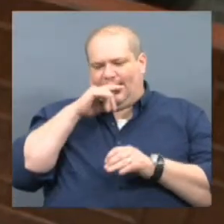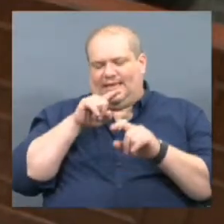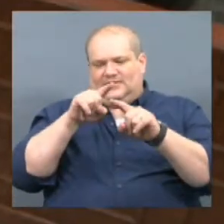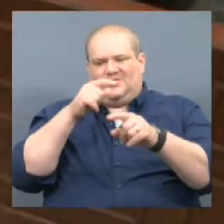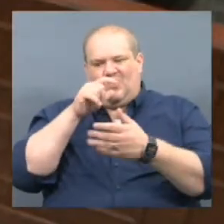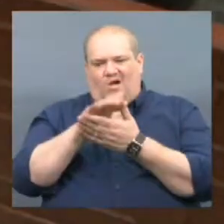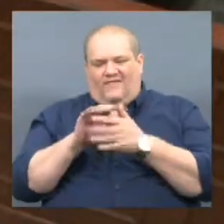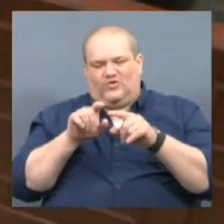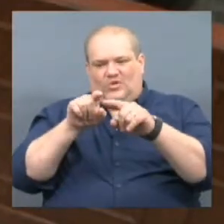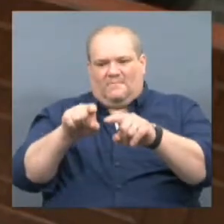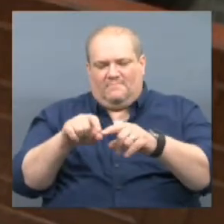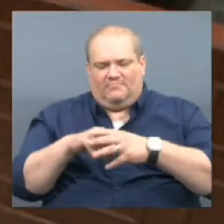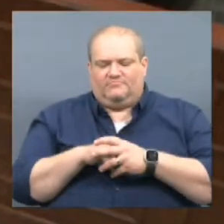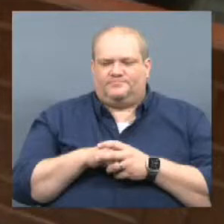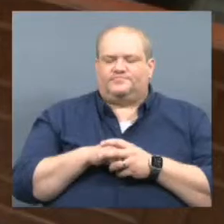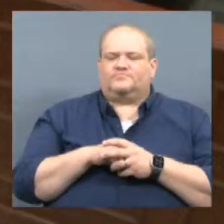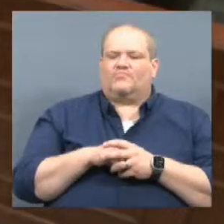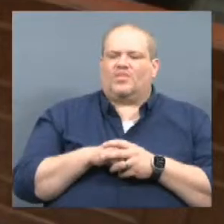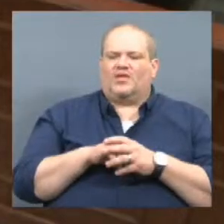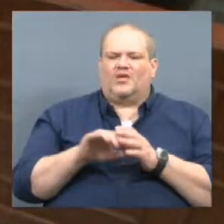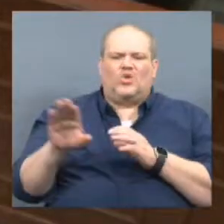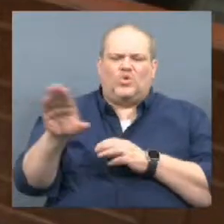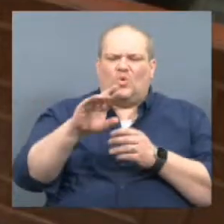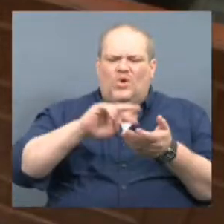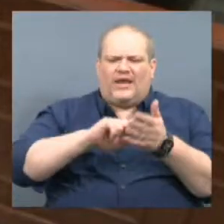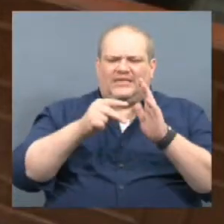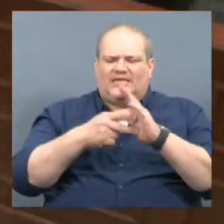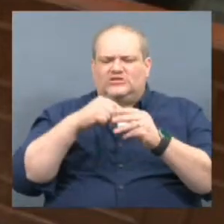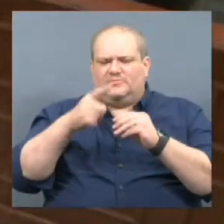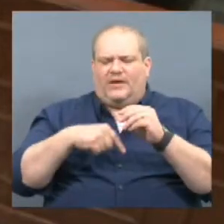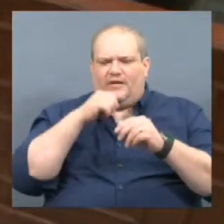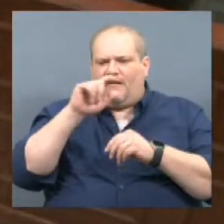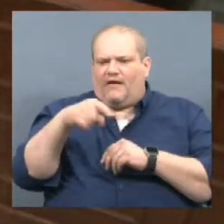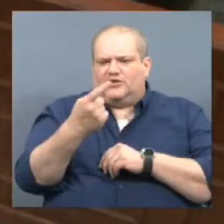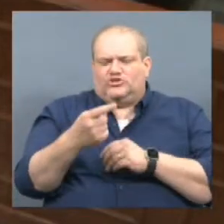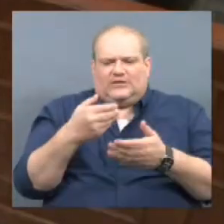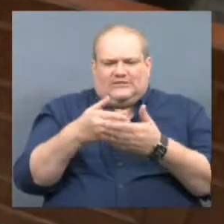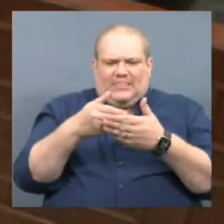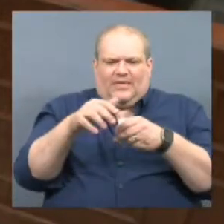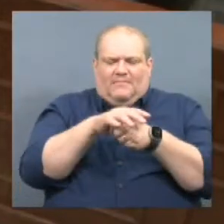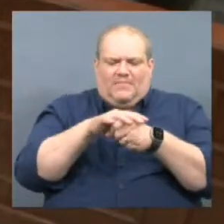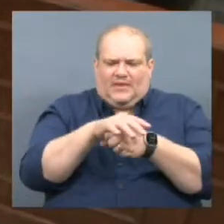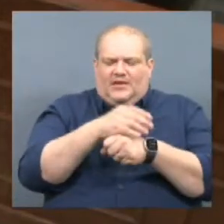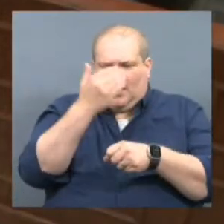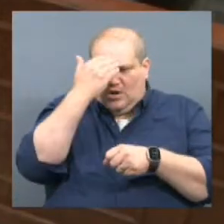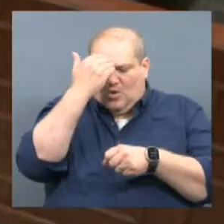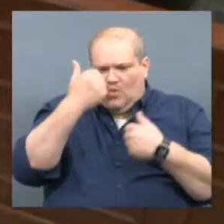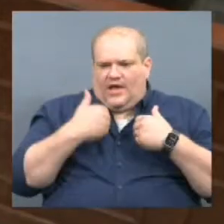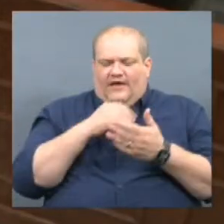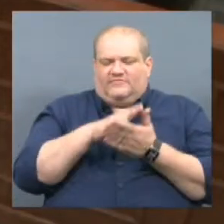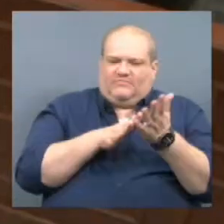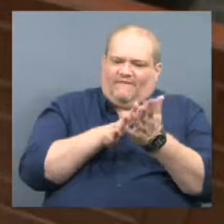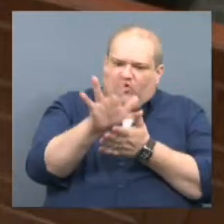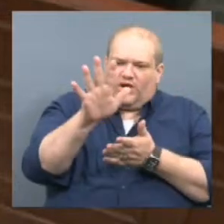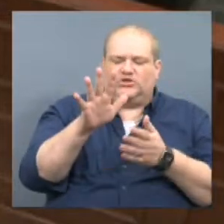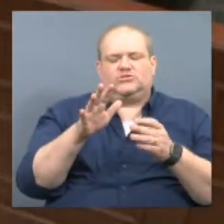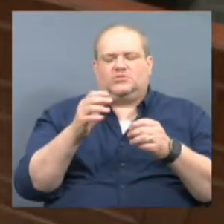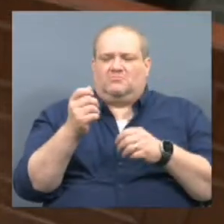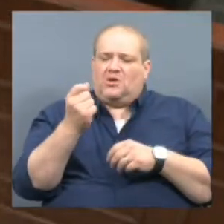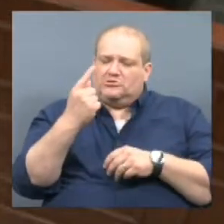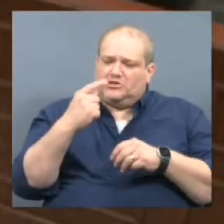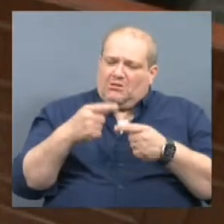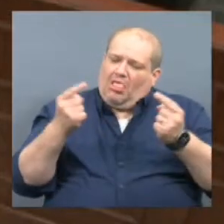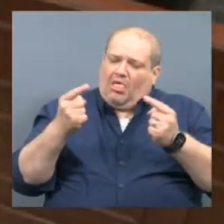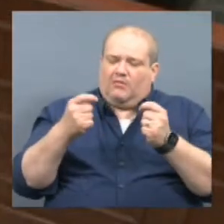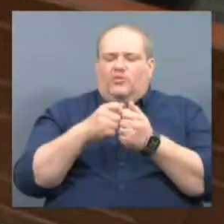wife. What are your intentions about not just the immediate neighbors? Because I know there has been some friction, understandably